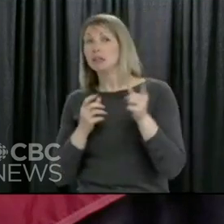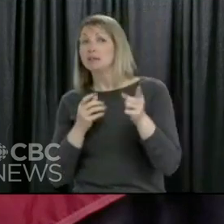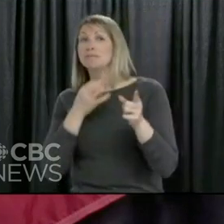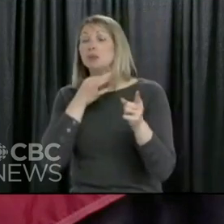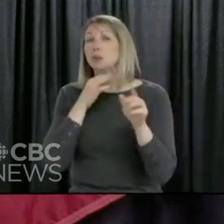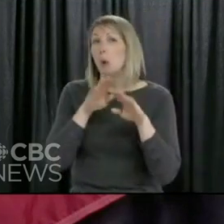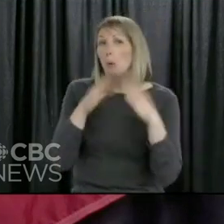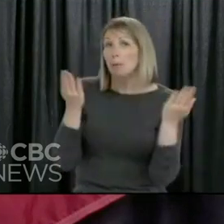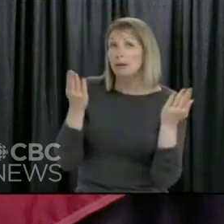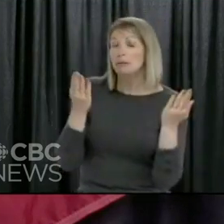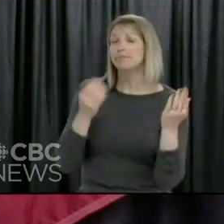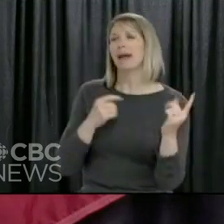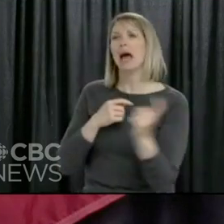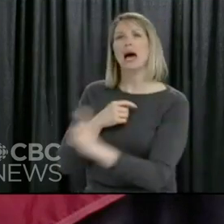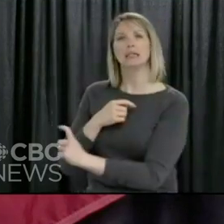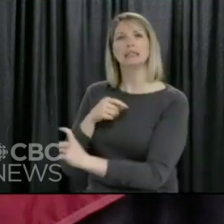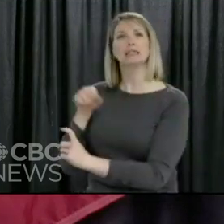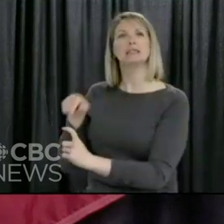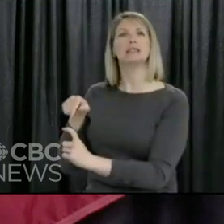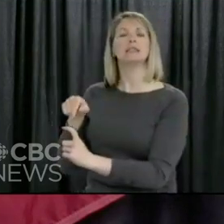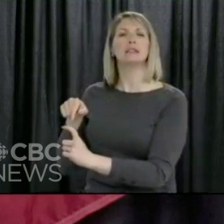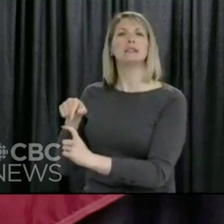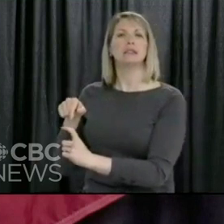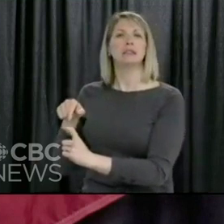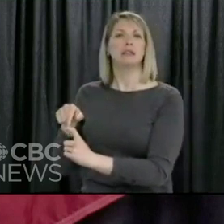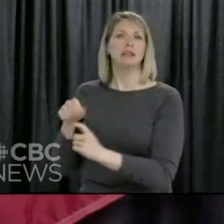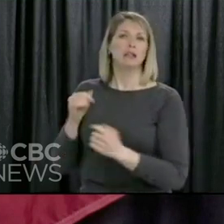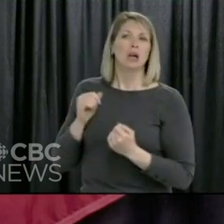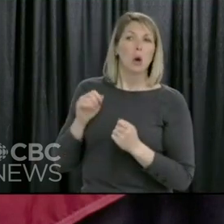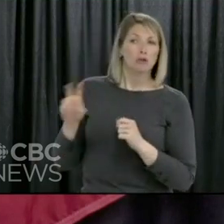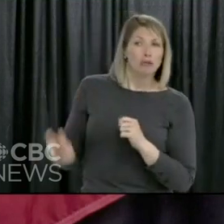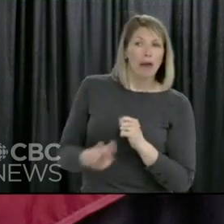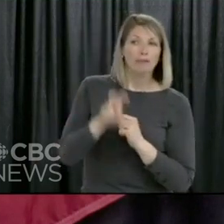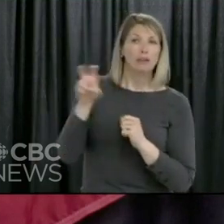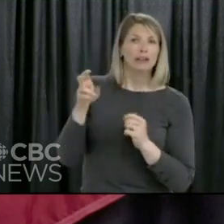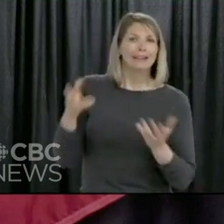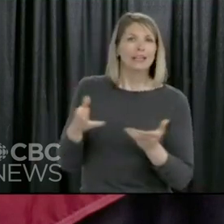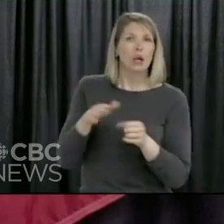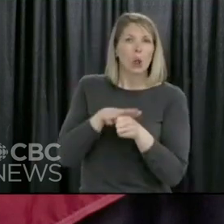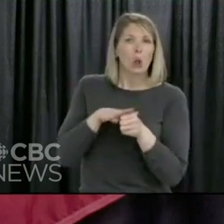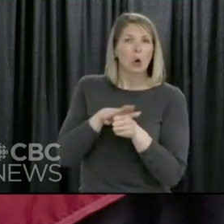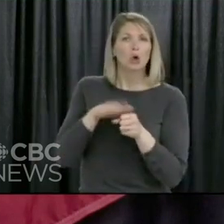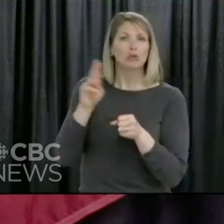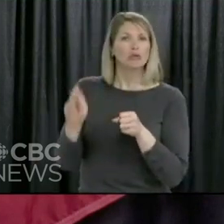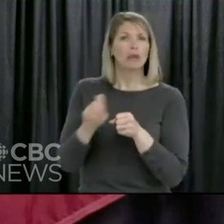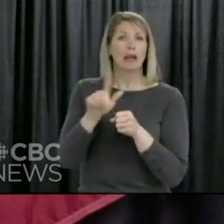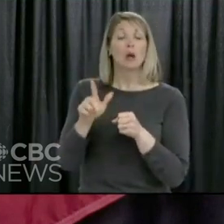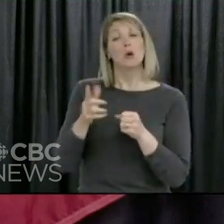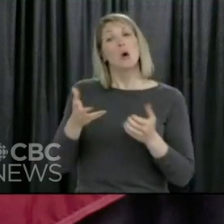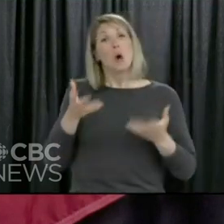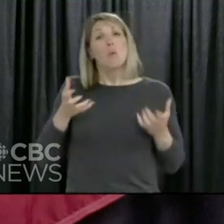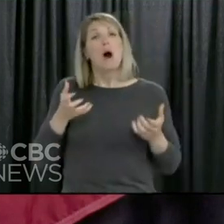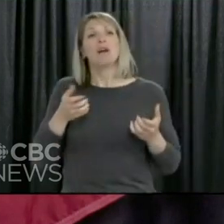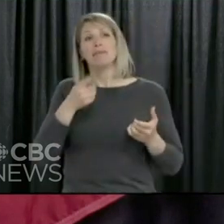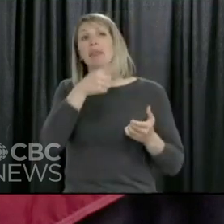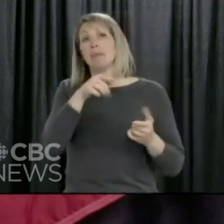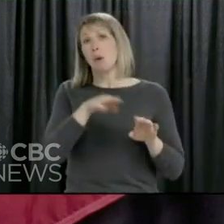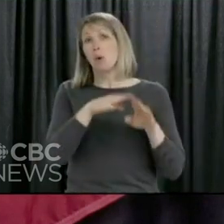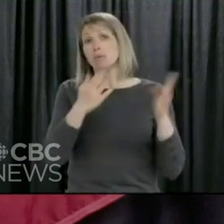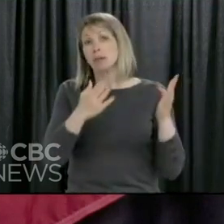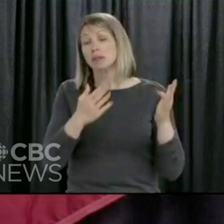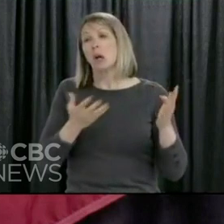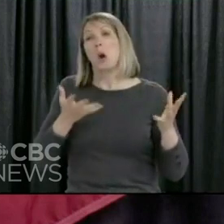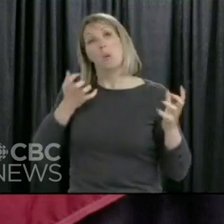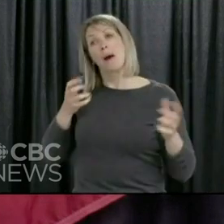safe accommodations, you know, for travelers on a staycation program. We want to see people, you know, we want to see and work with those, you know,